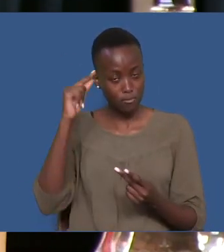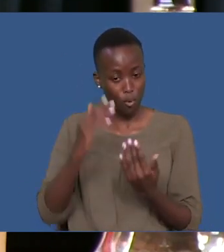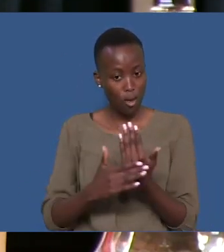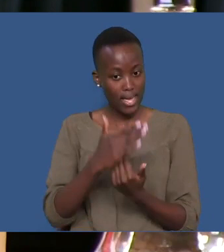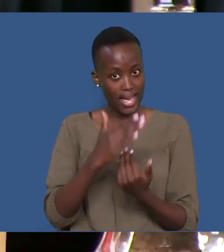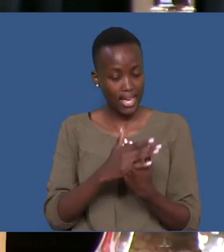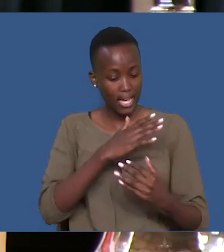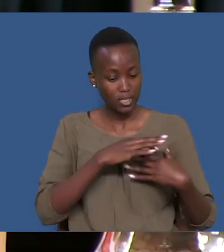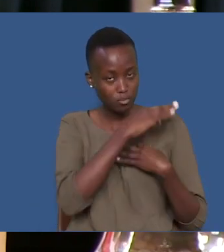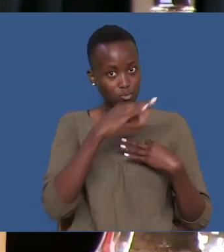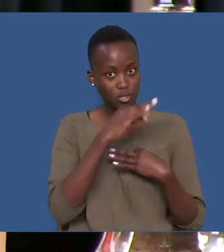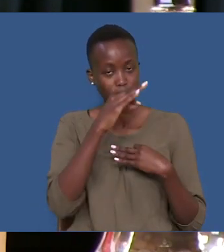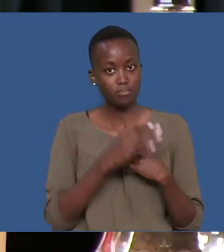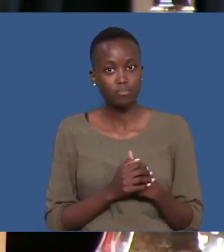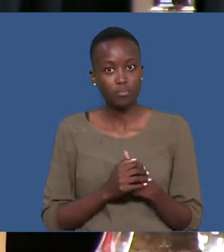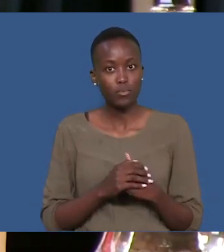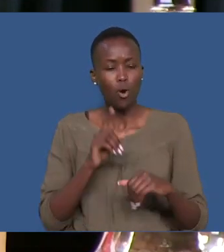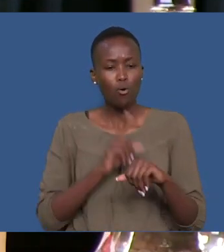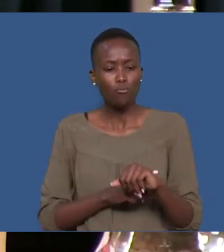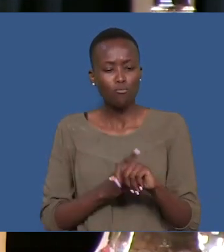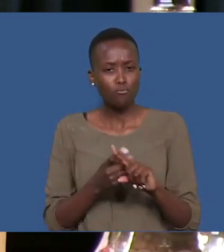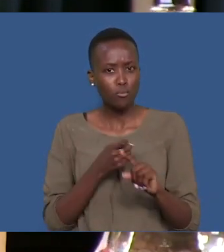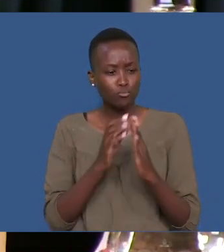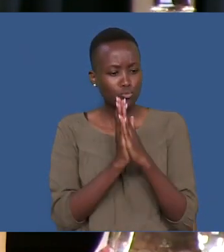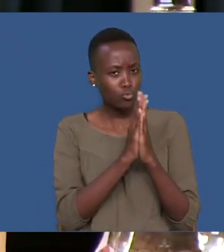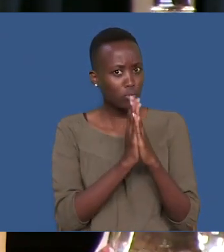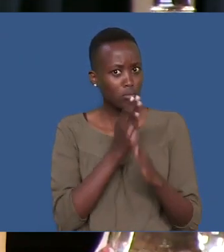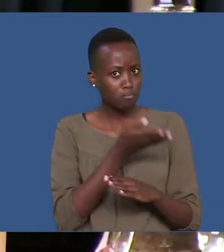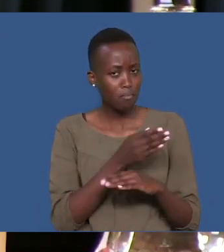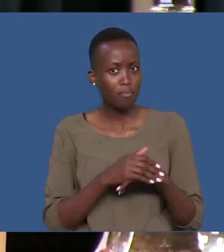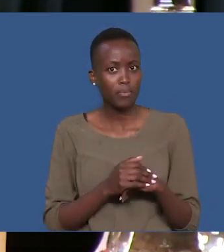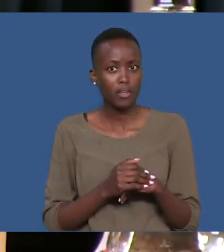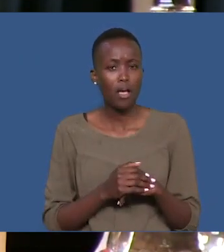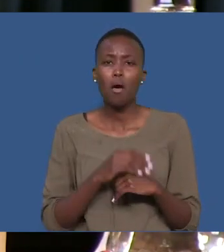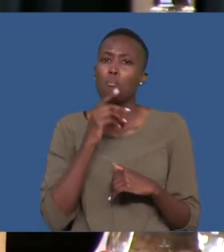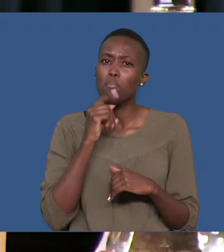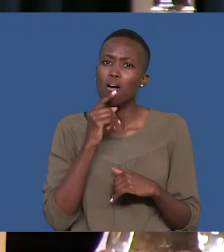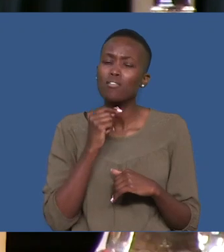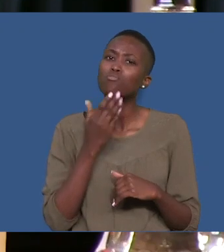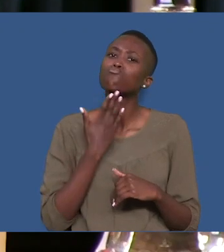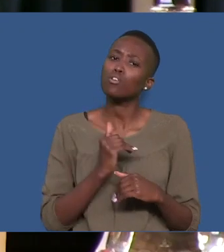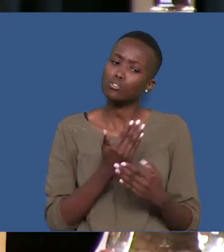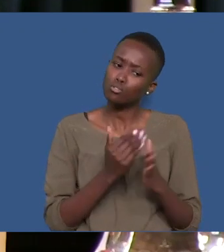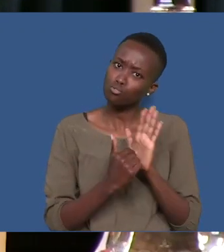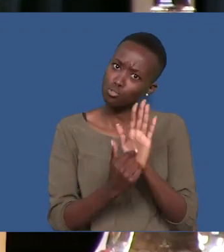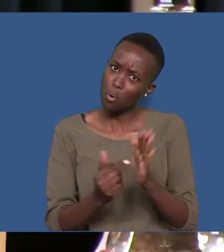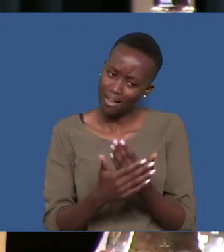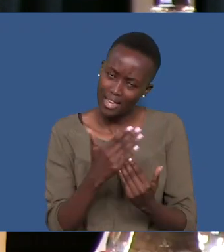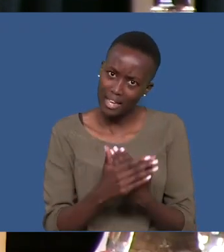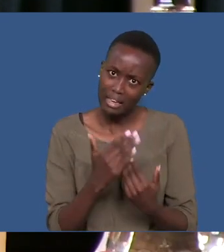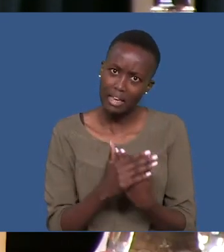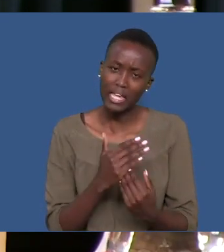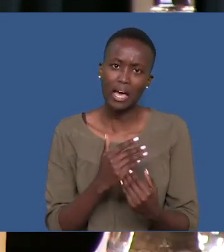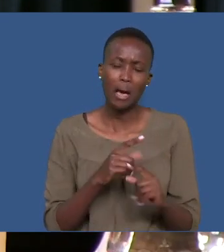this story that we've just started with, this was a person who wanted to show care to this person, but do you